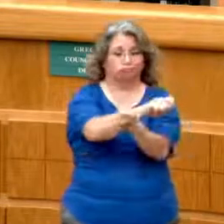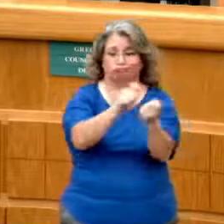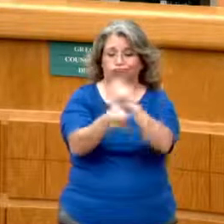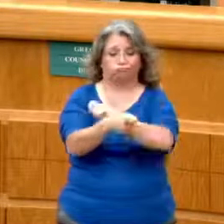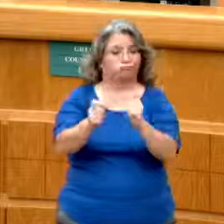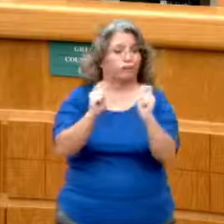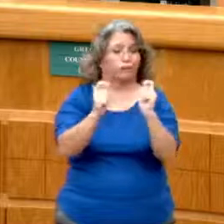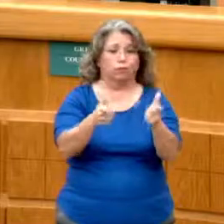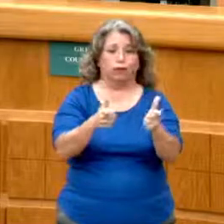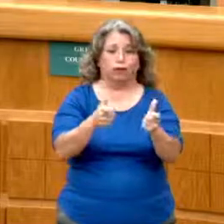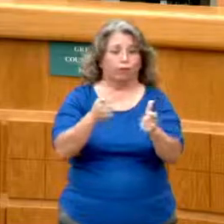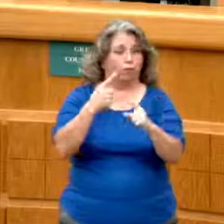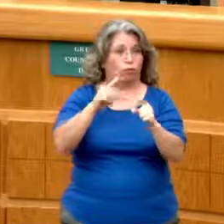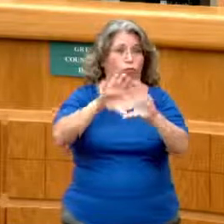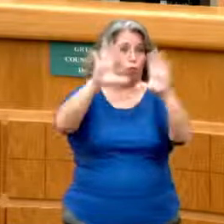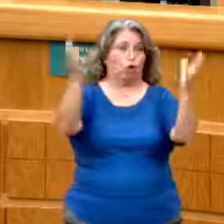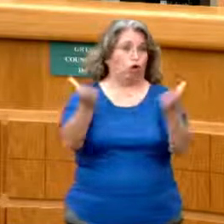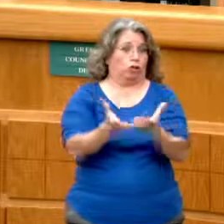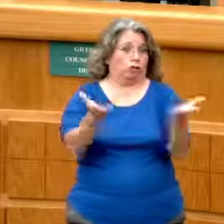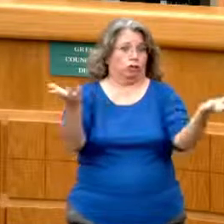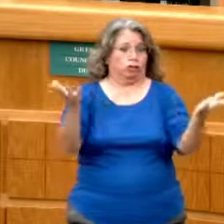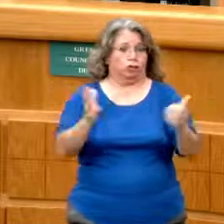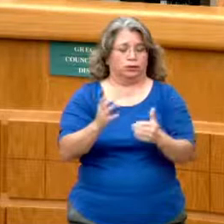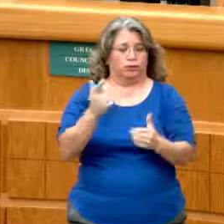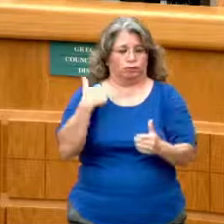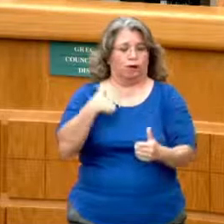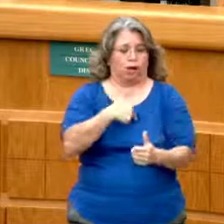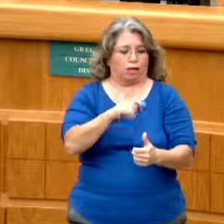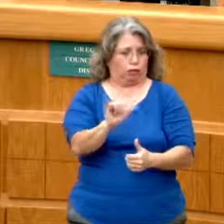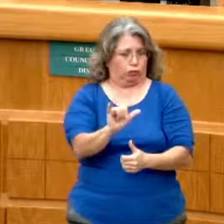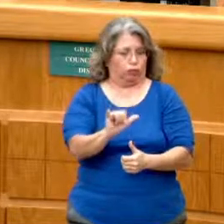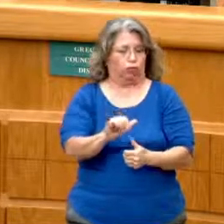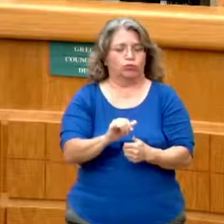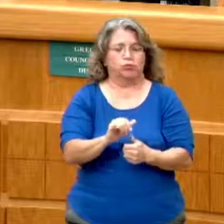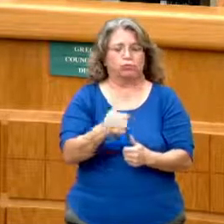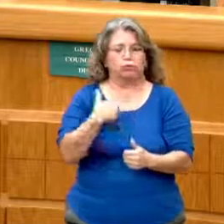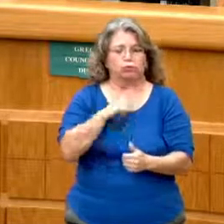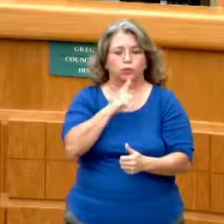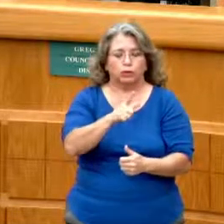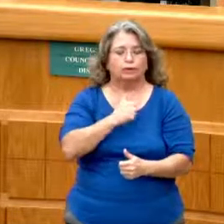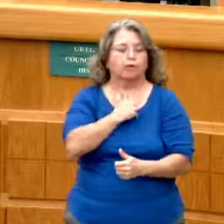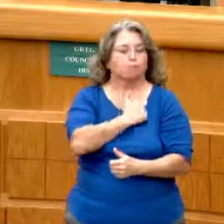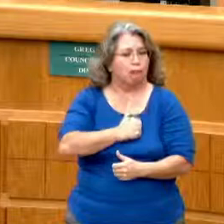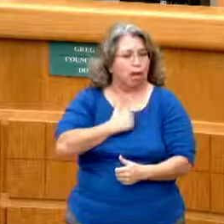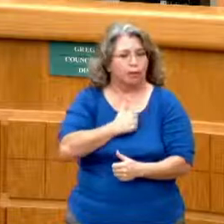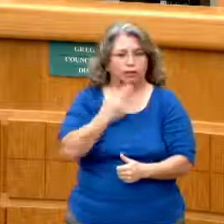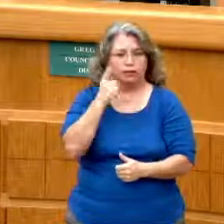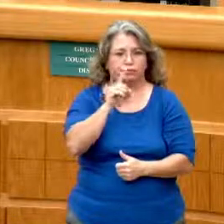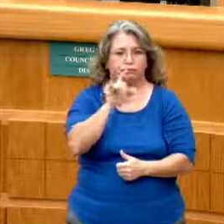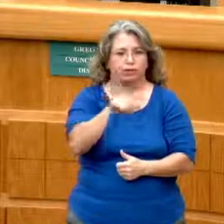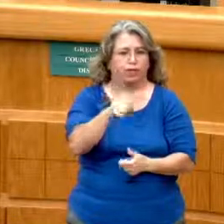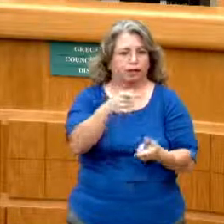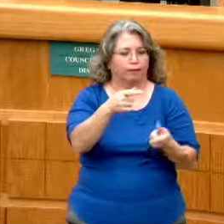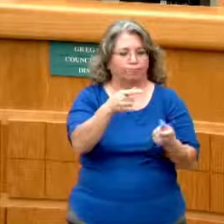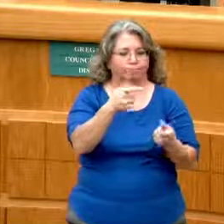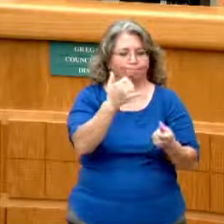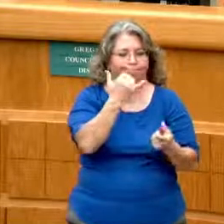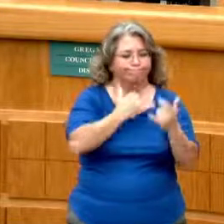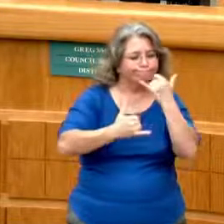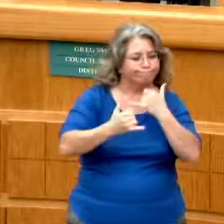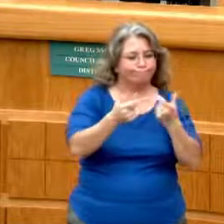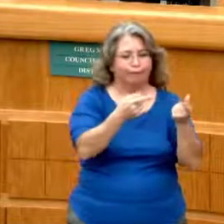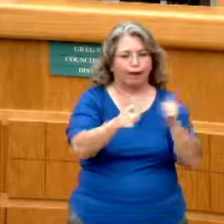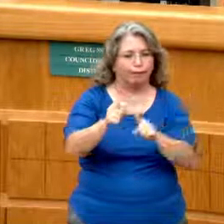circumstance for the whole world, and as well for us here. And so we do apologize for things that happen when